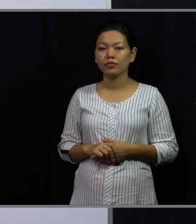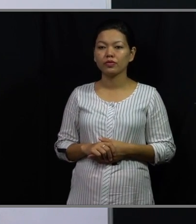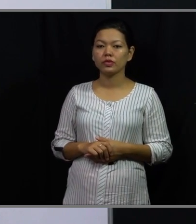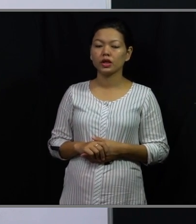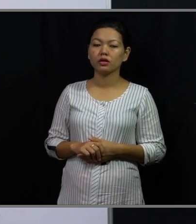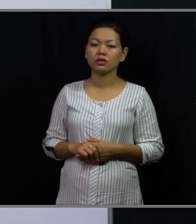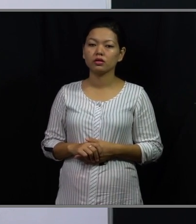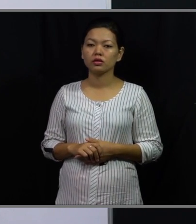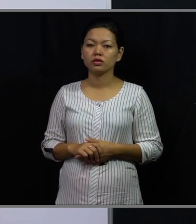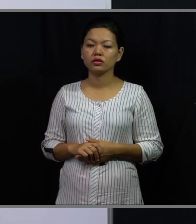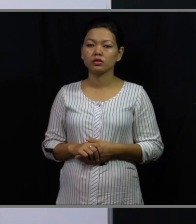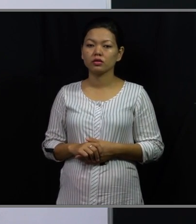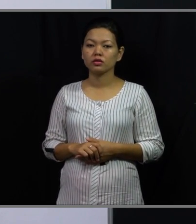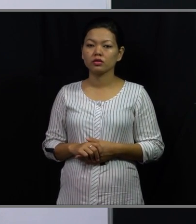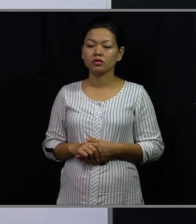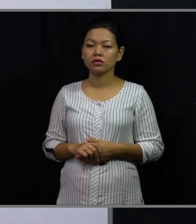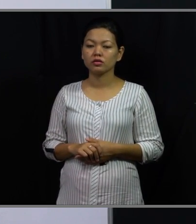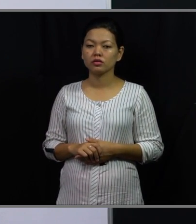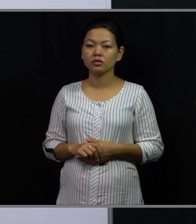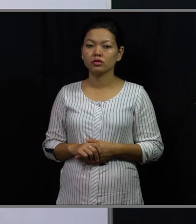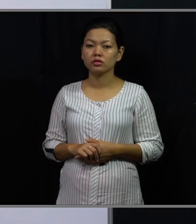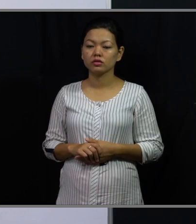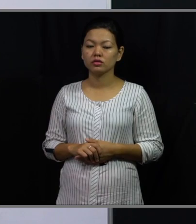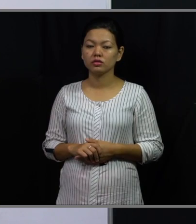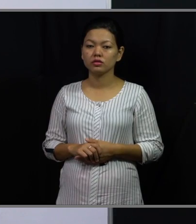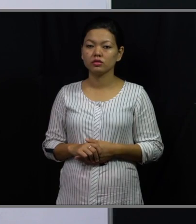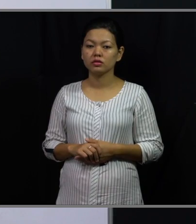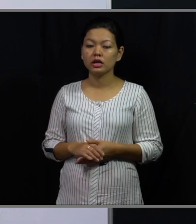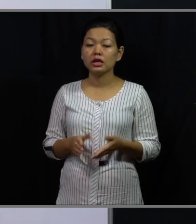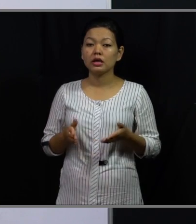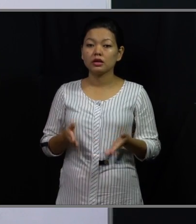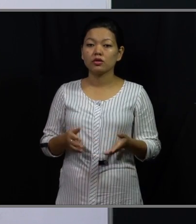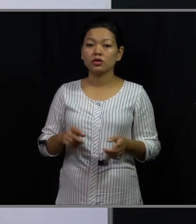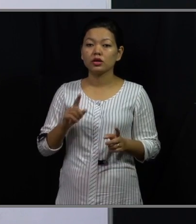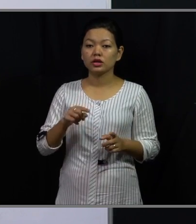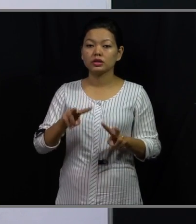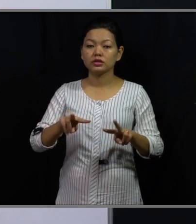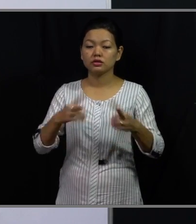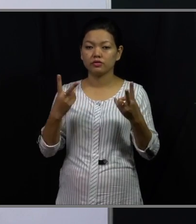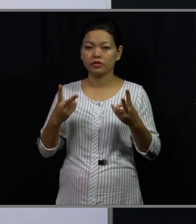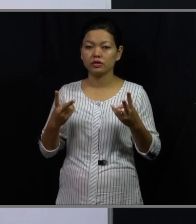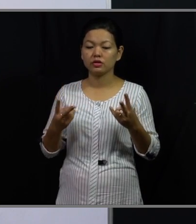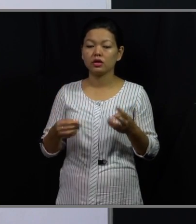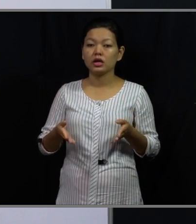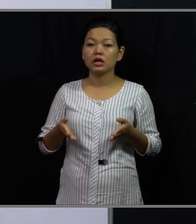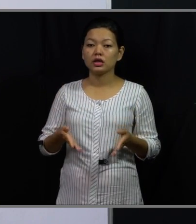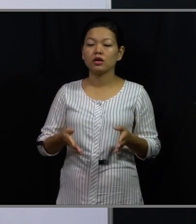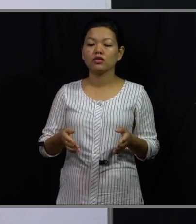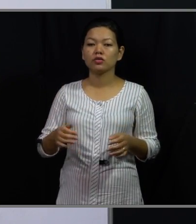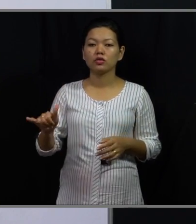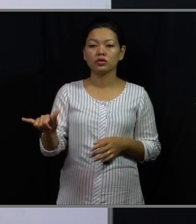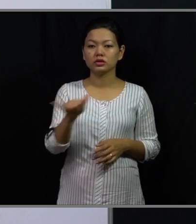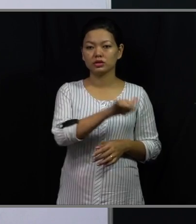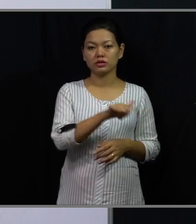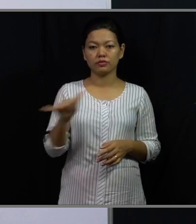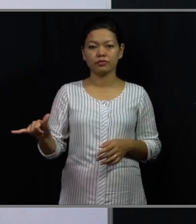and sociology, okay. Now let's go to the similarities. What are its similarities here? The first is that